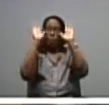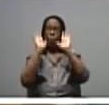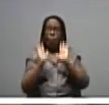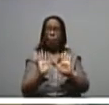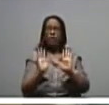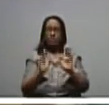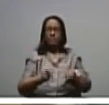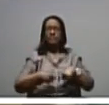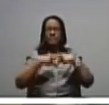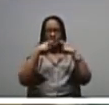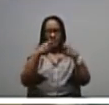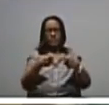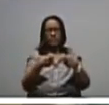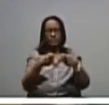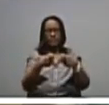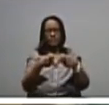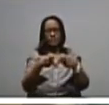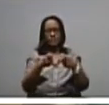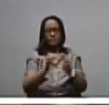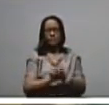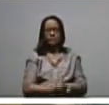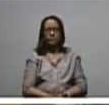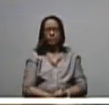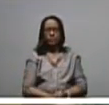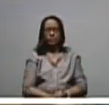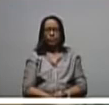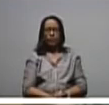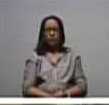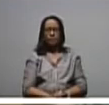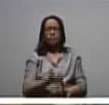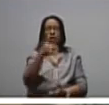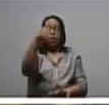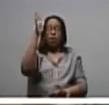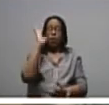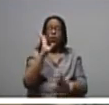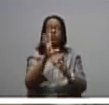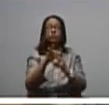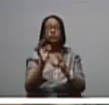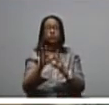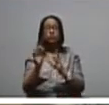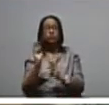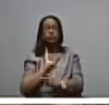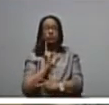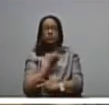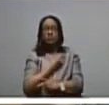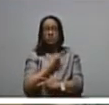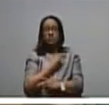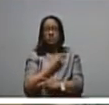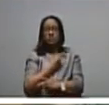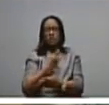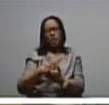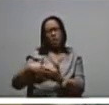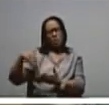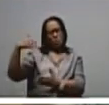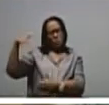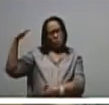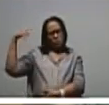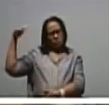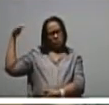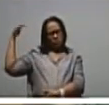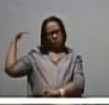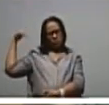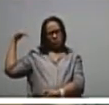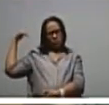gift. God chose us before the world was made, chose us